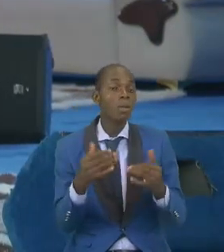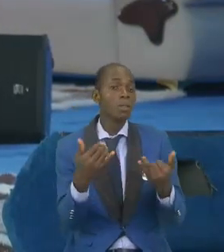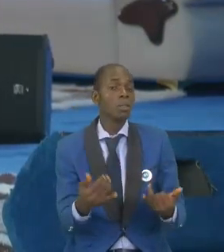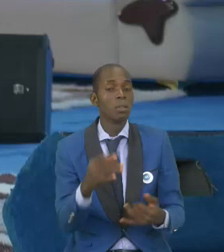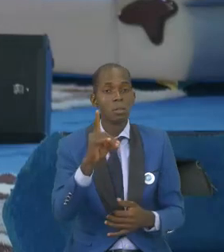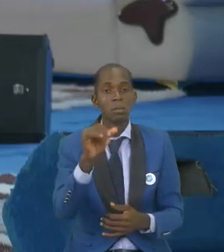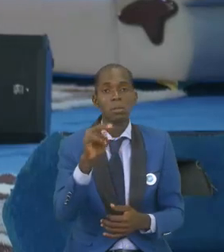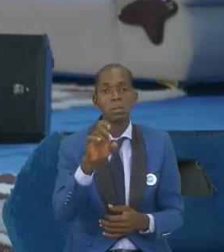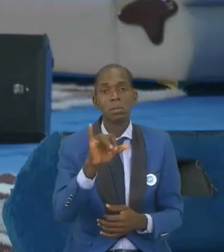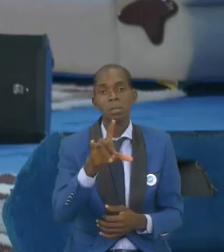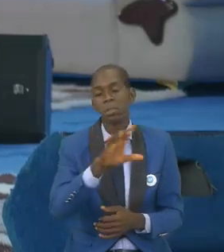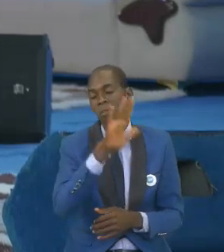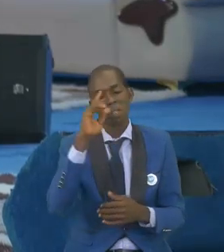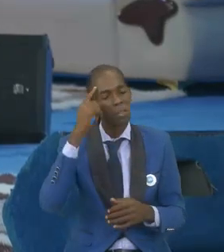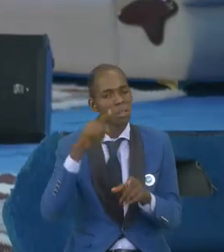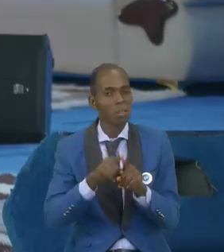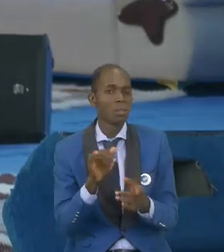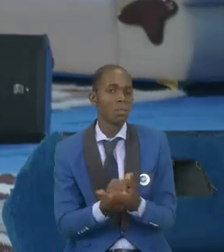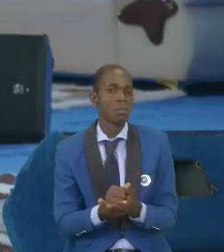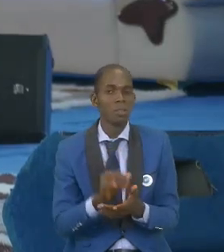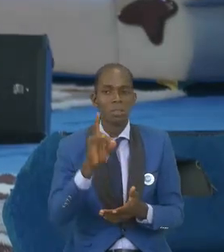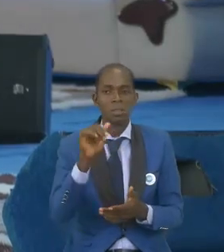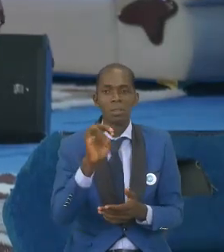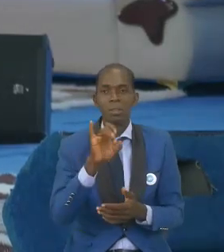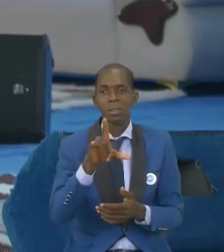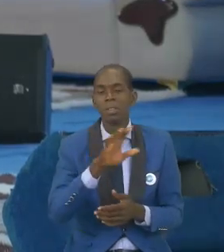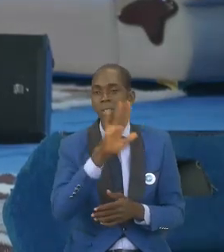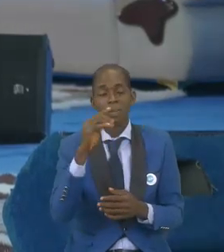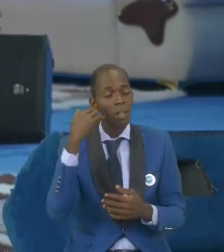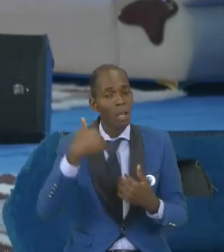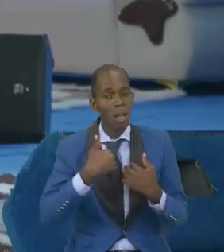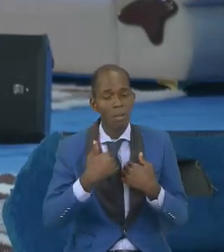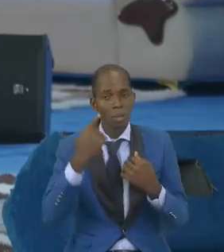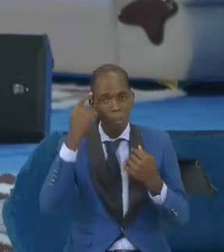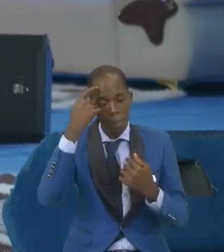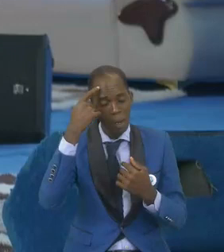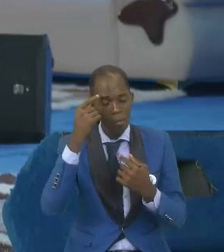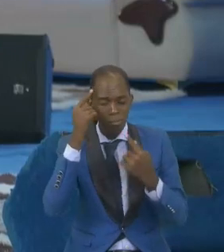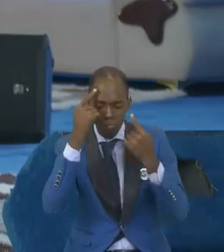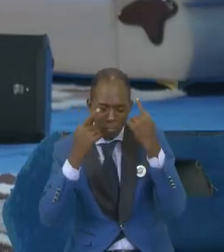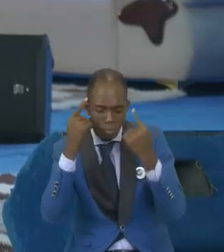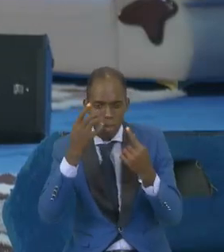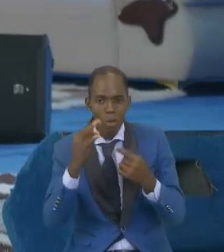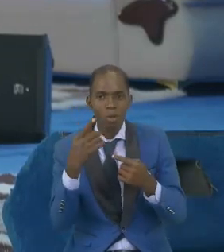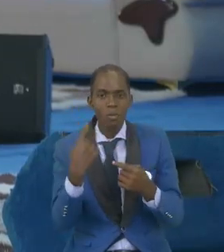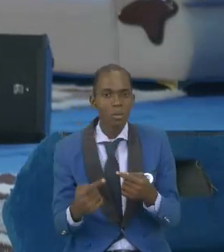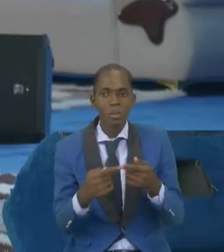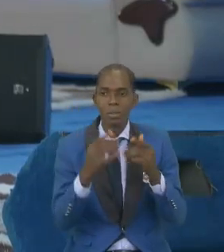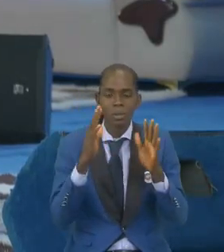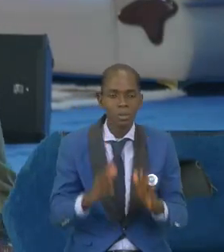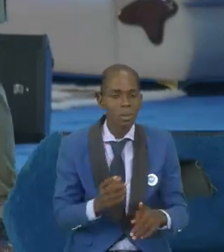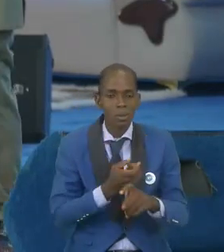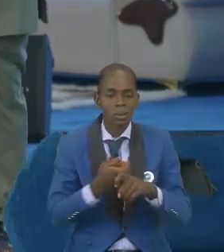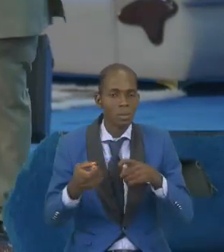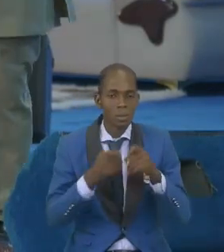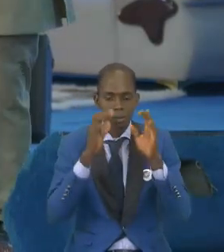like that. He didn't have the thought of the conspirators. He didn't have the mind of the persecutors.